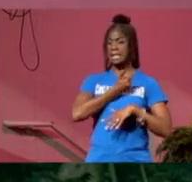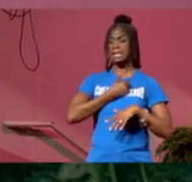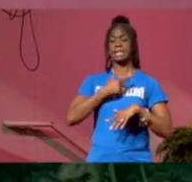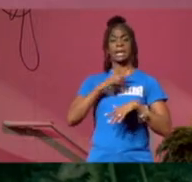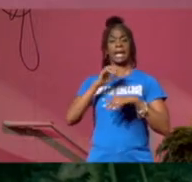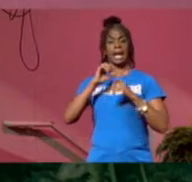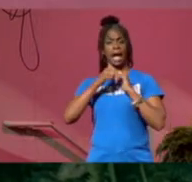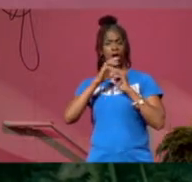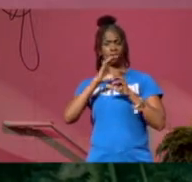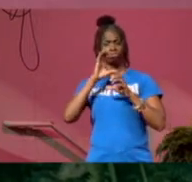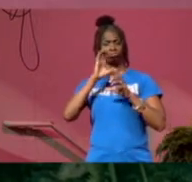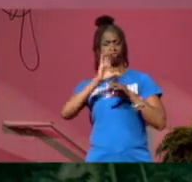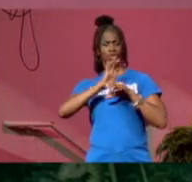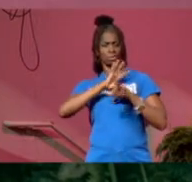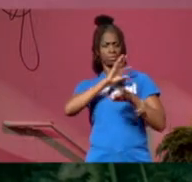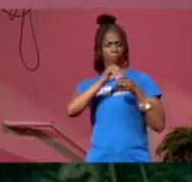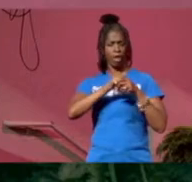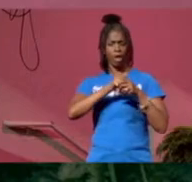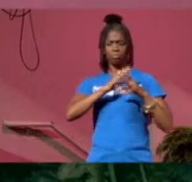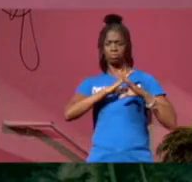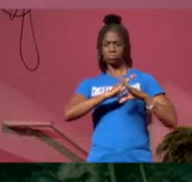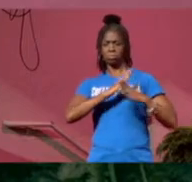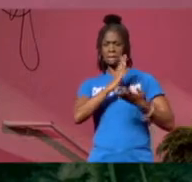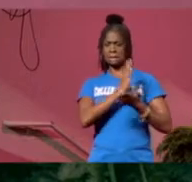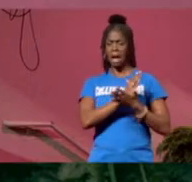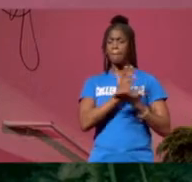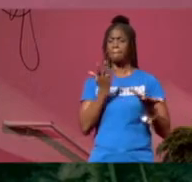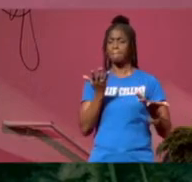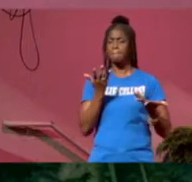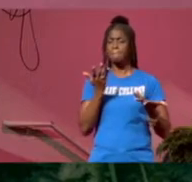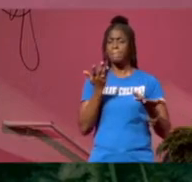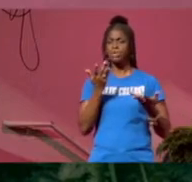o'clock p.m. All right, let's look to the Lord so we can